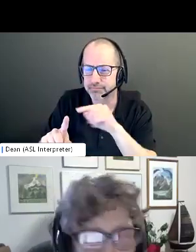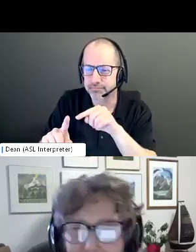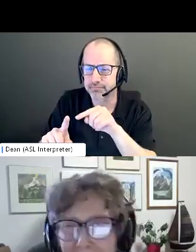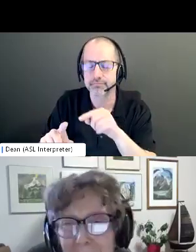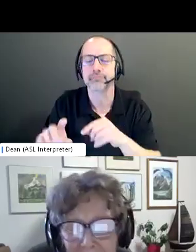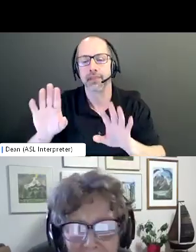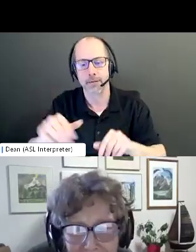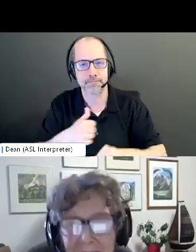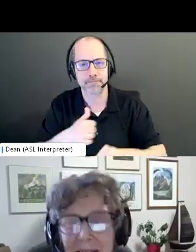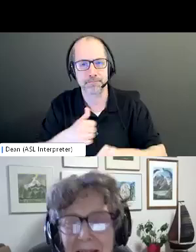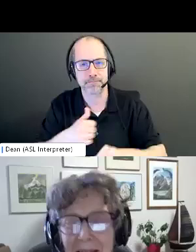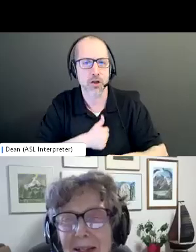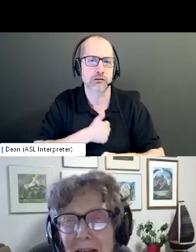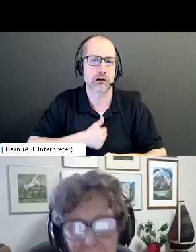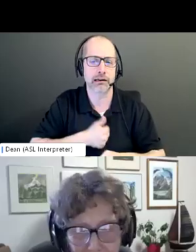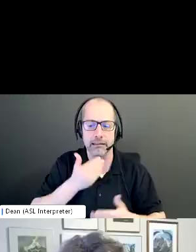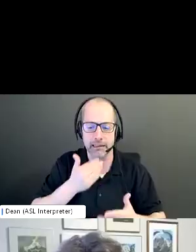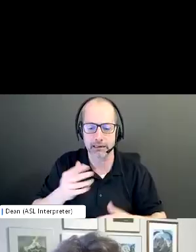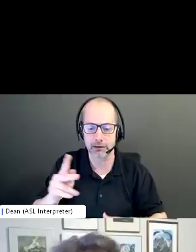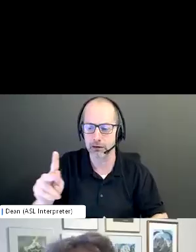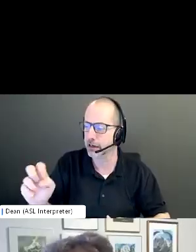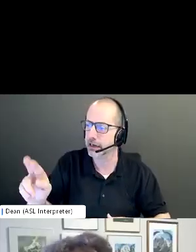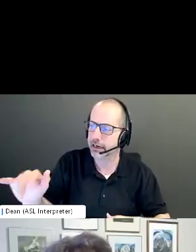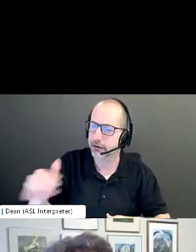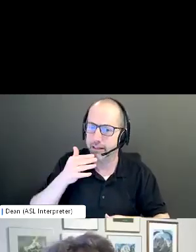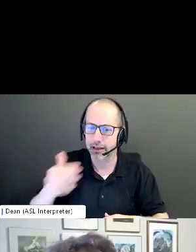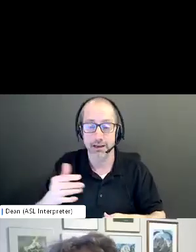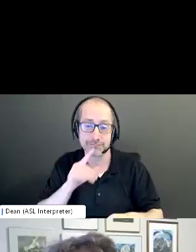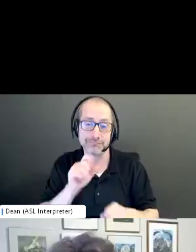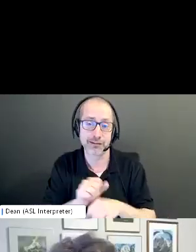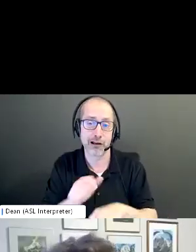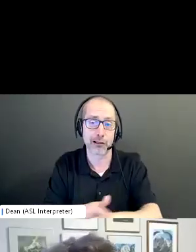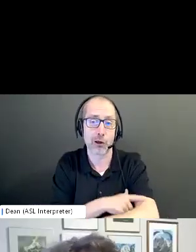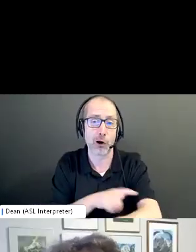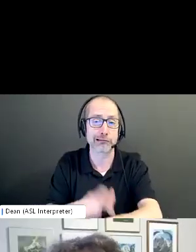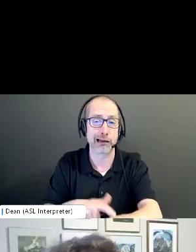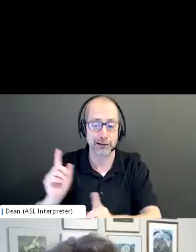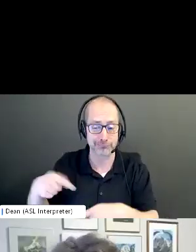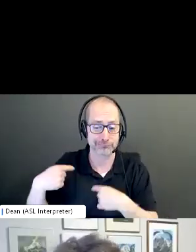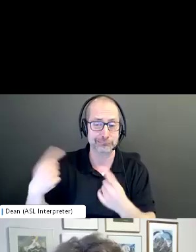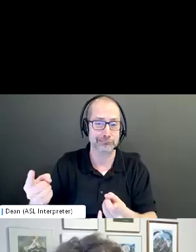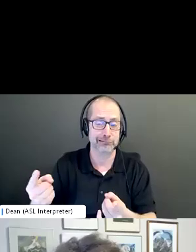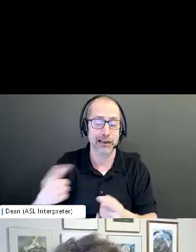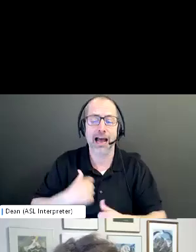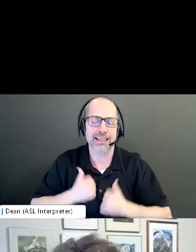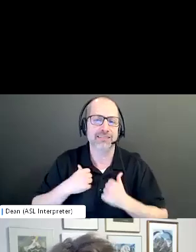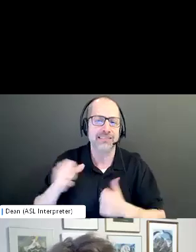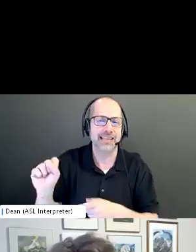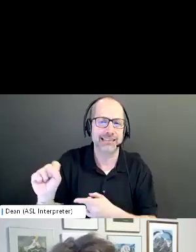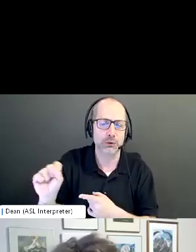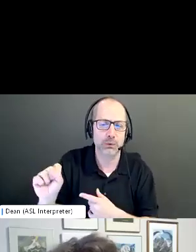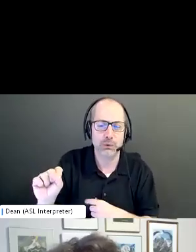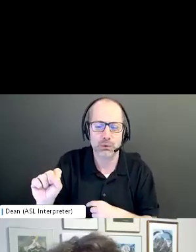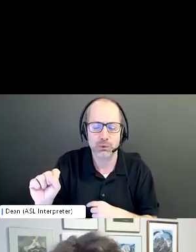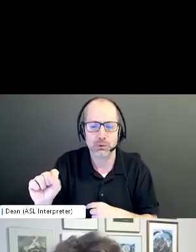Sorry, thank you. Yeah, thanks, Carrie, for that. I have been around a long time. I live in Saskatoon, and I'm a committed